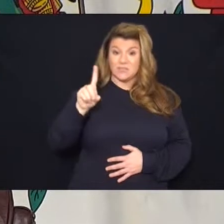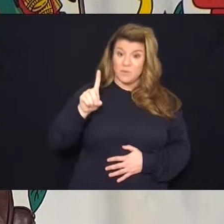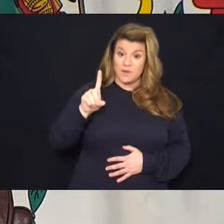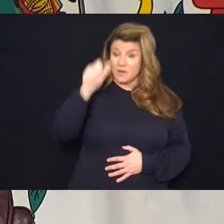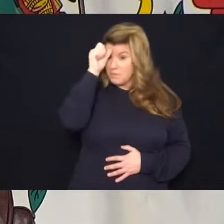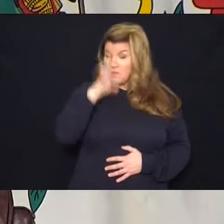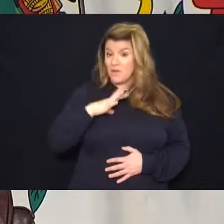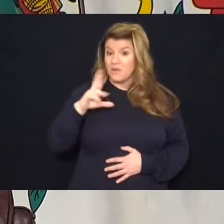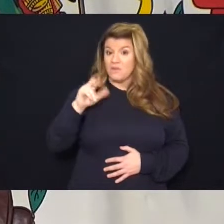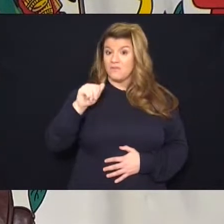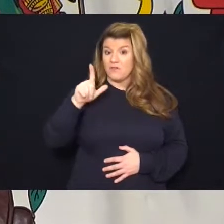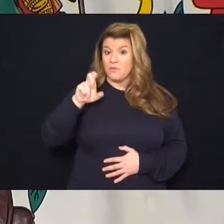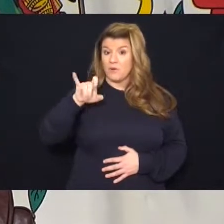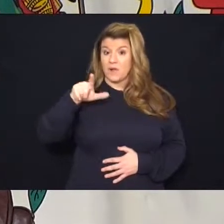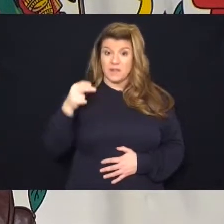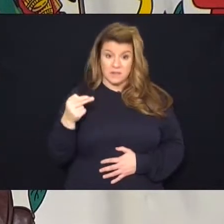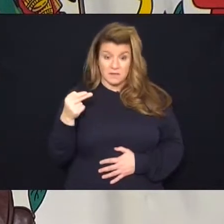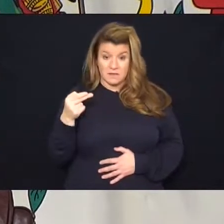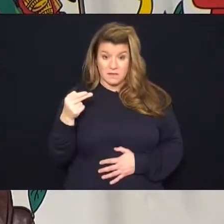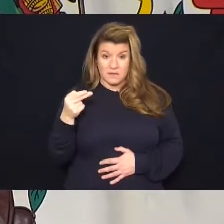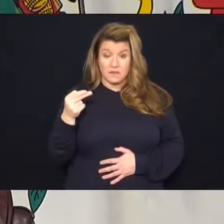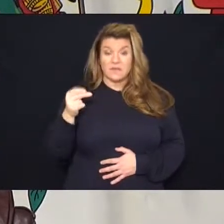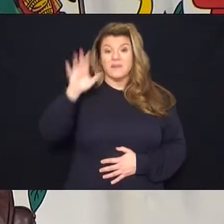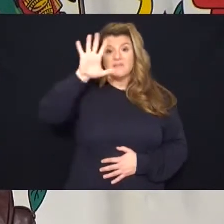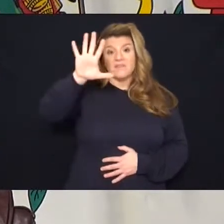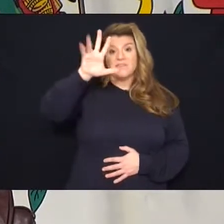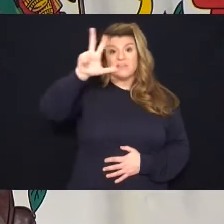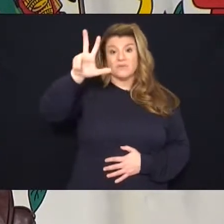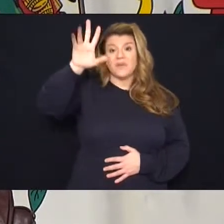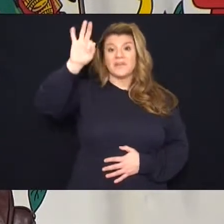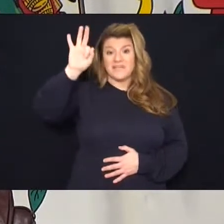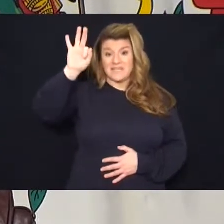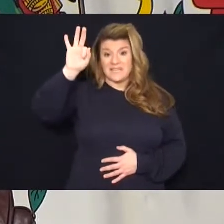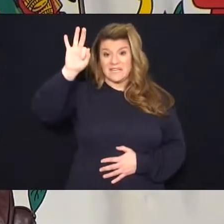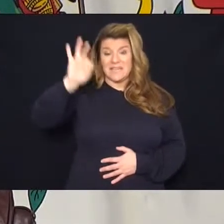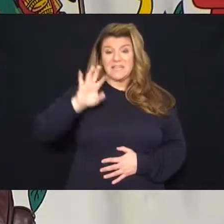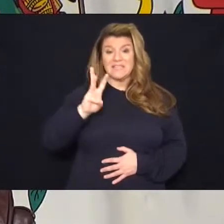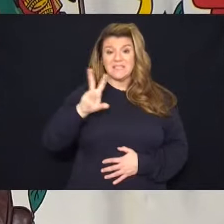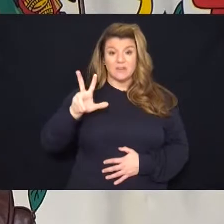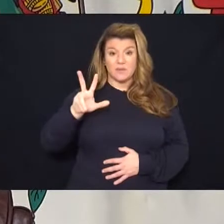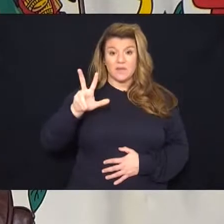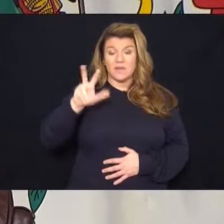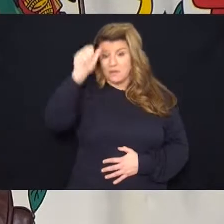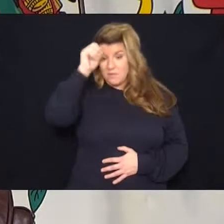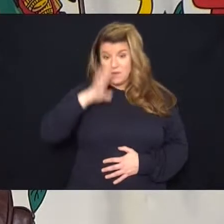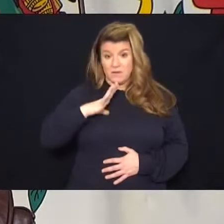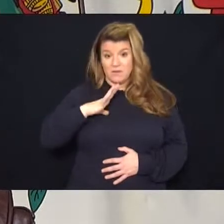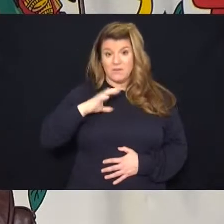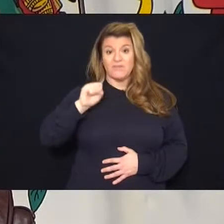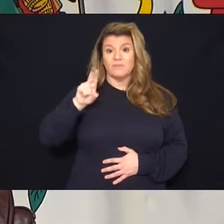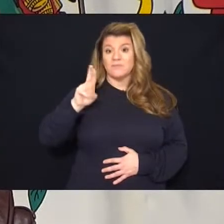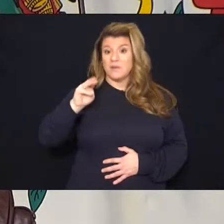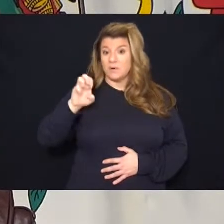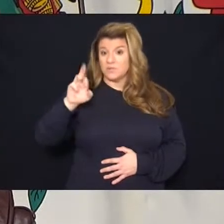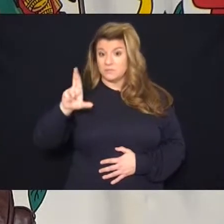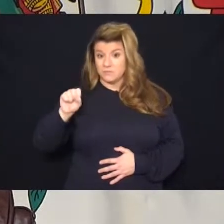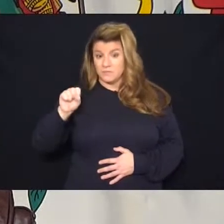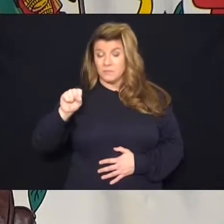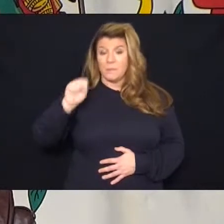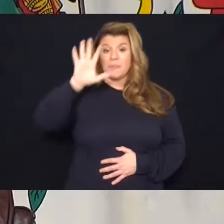61-year-old male from Raleigh County. The 5,319th death, a 63-year-old male from Summers County.